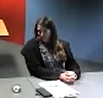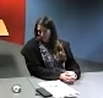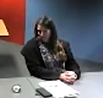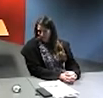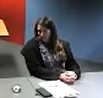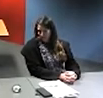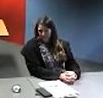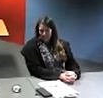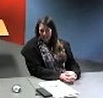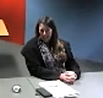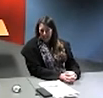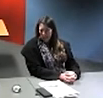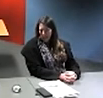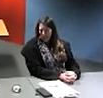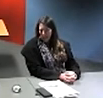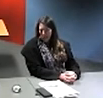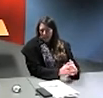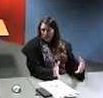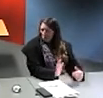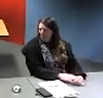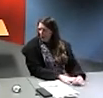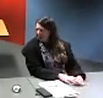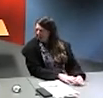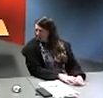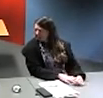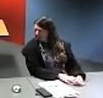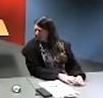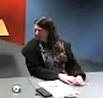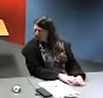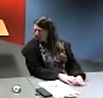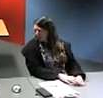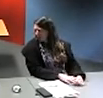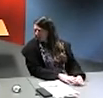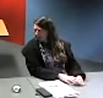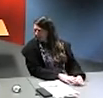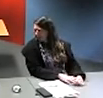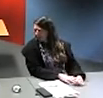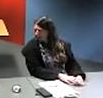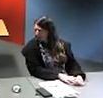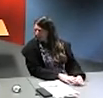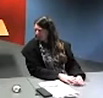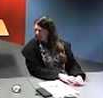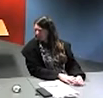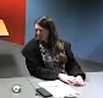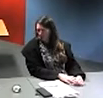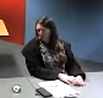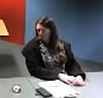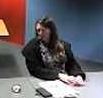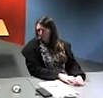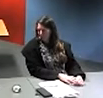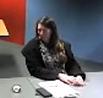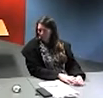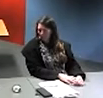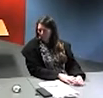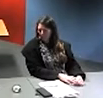academia and made us angels. But anyway, it was a nice presentation. Thank you. And doing what Francis